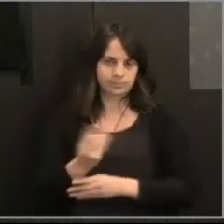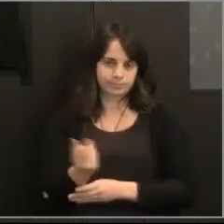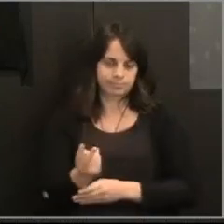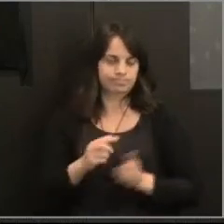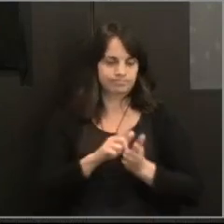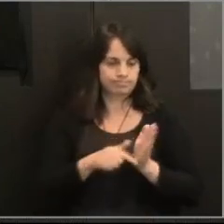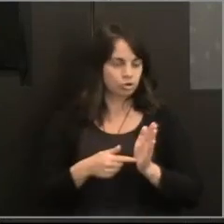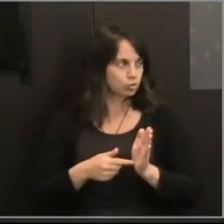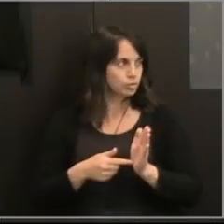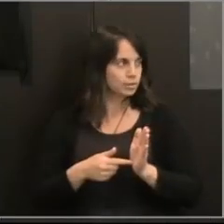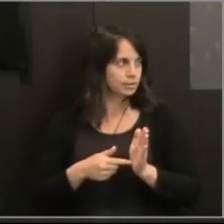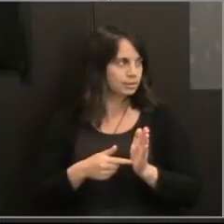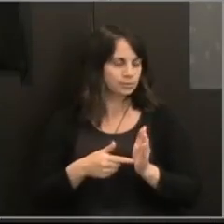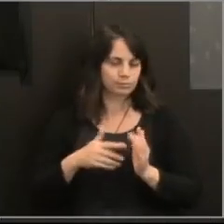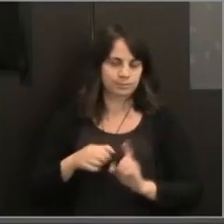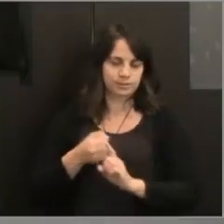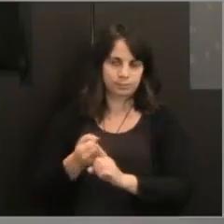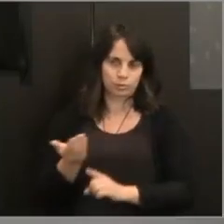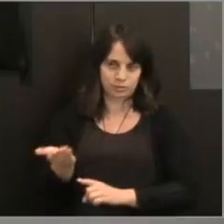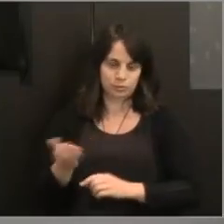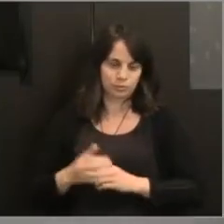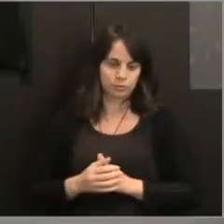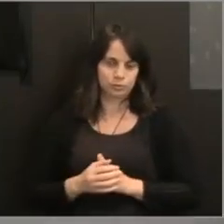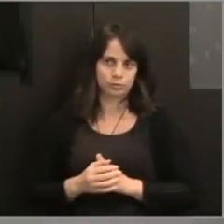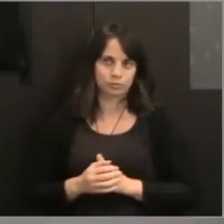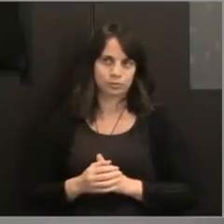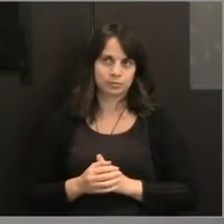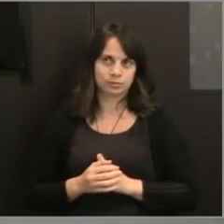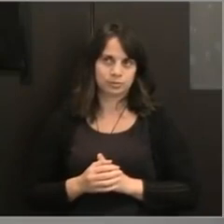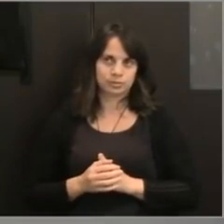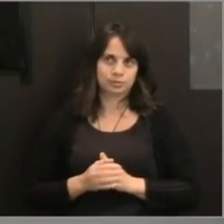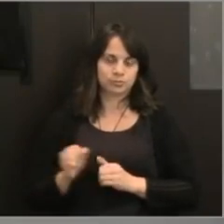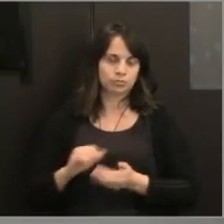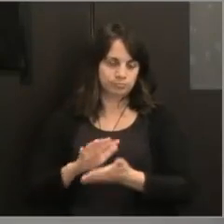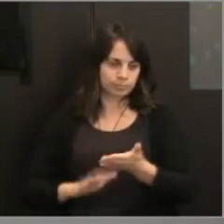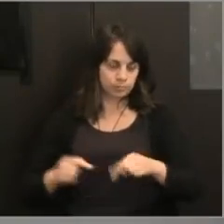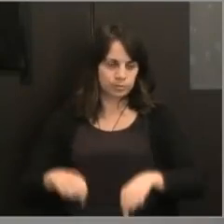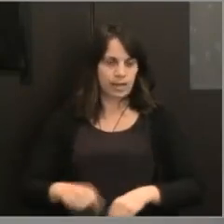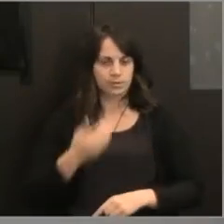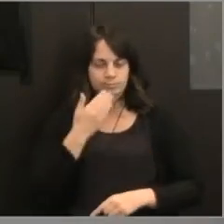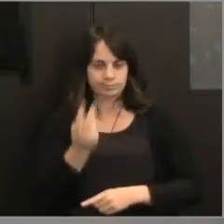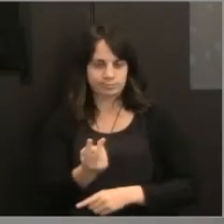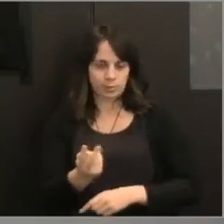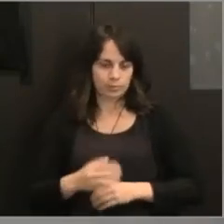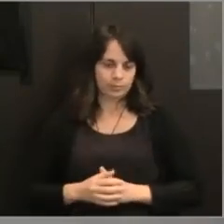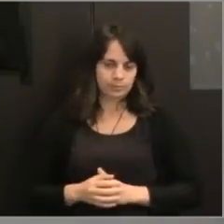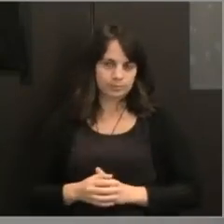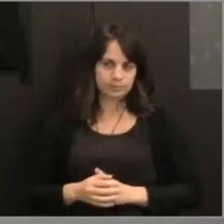Julia, e tautoko nei e awhina I a hau, I tēnei tuhitu mo tēnei reporta, tēnā kōrua. Kia ora.